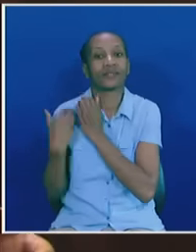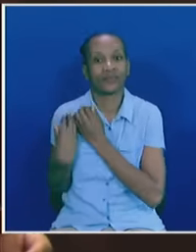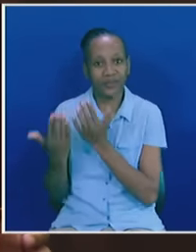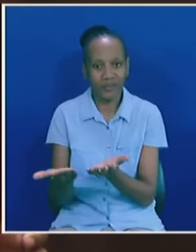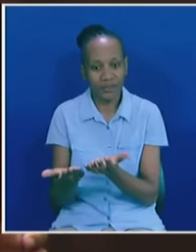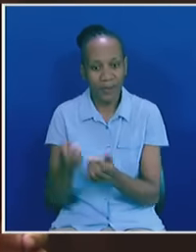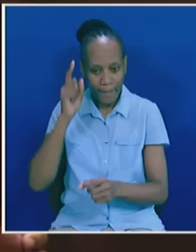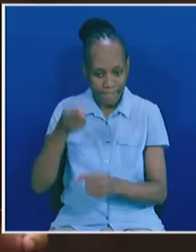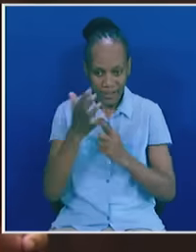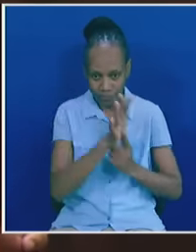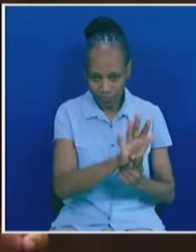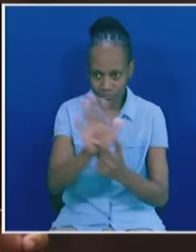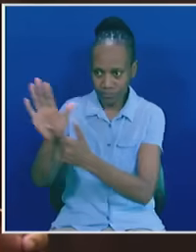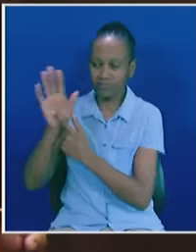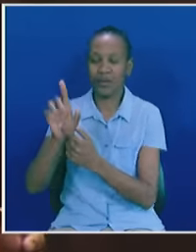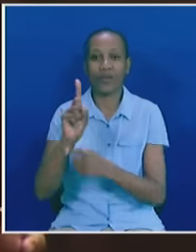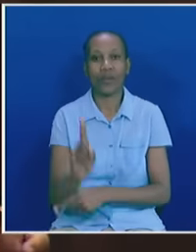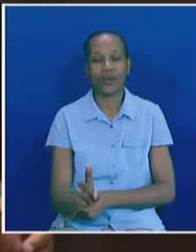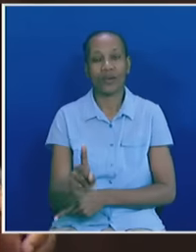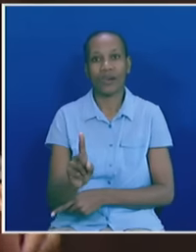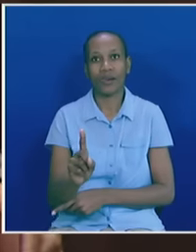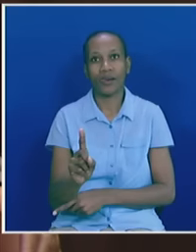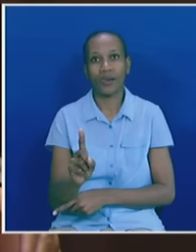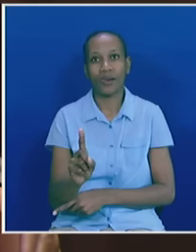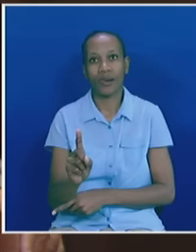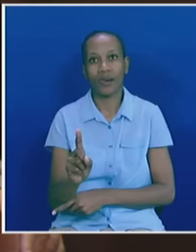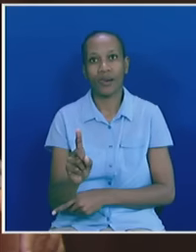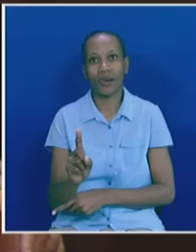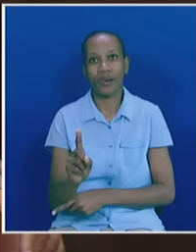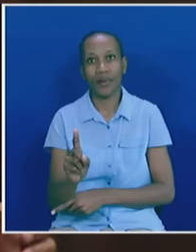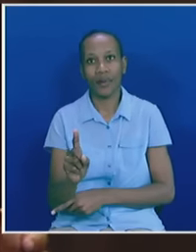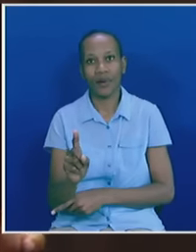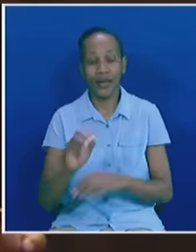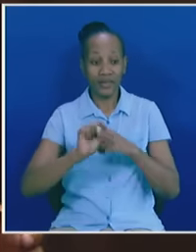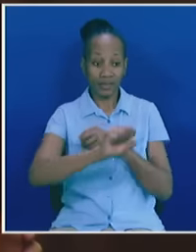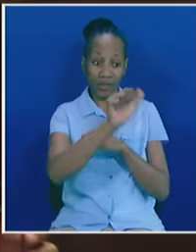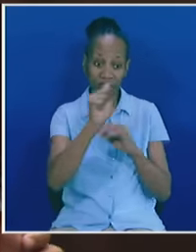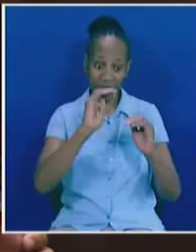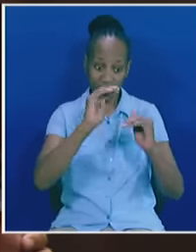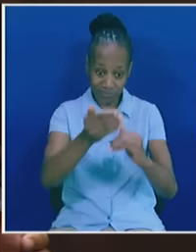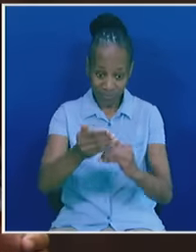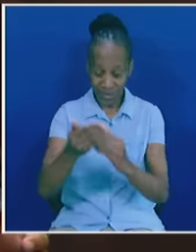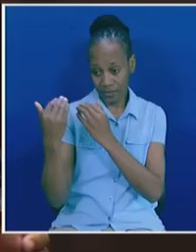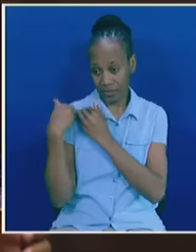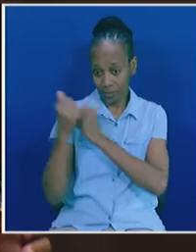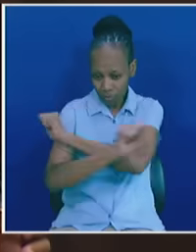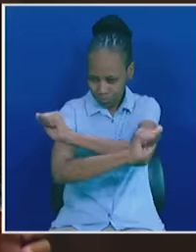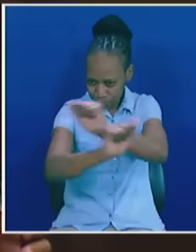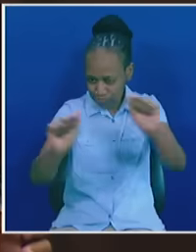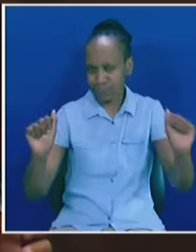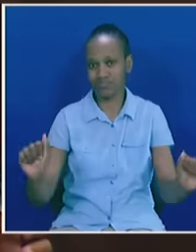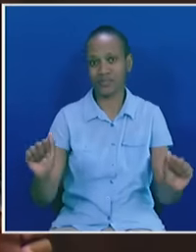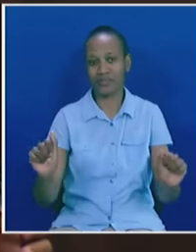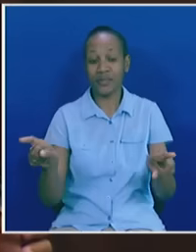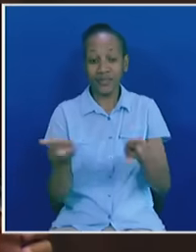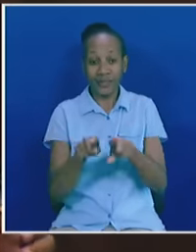able to indicate that the responsibility to secure our country is for all of us. And South Africans,